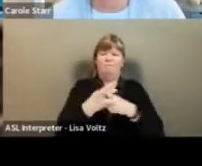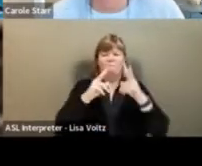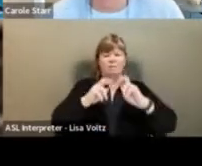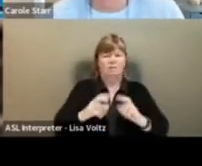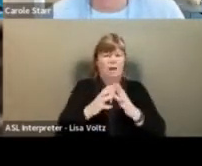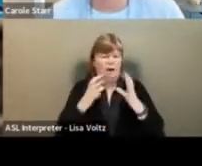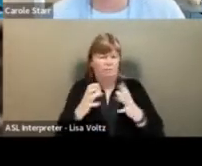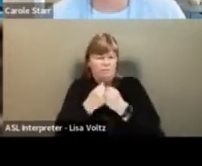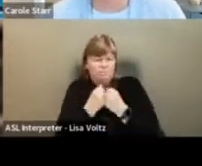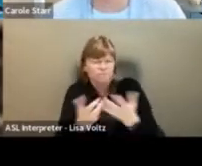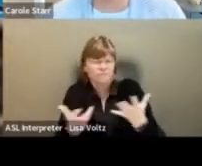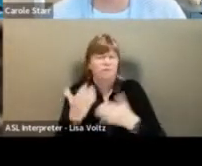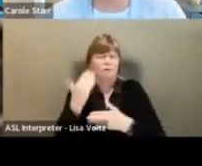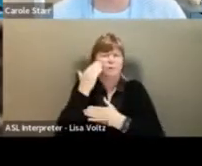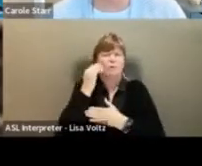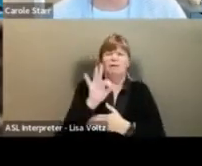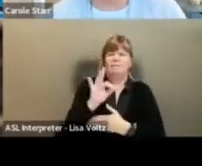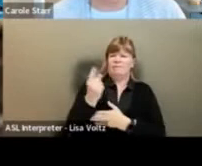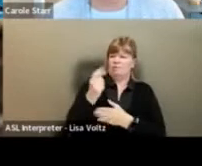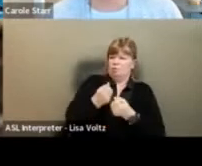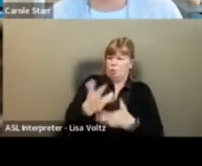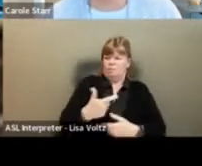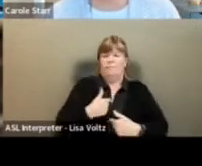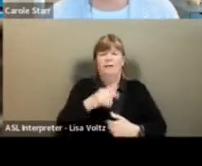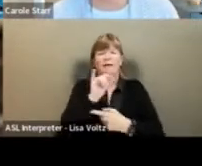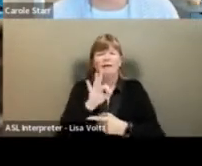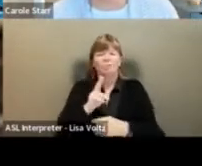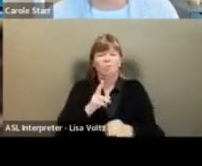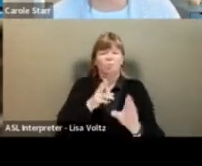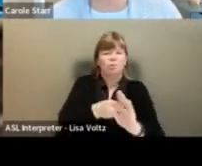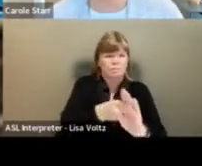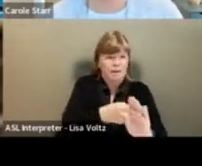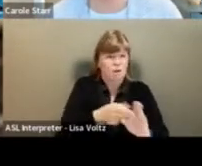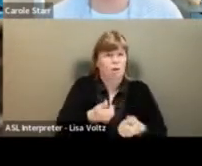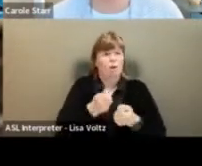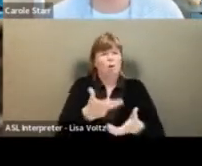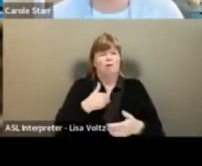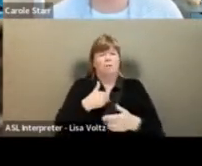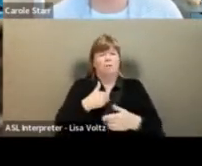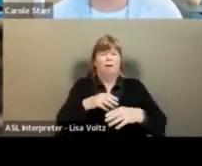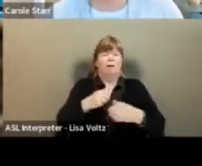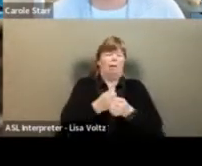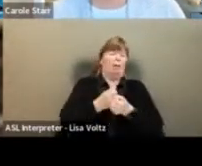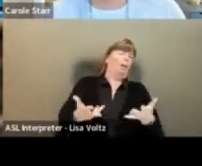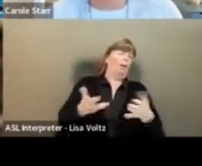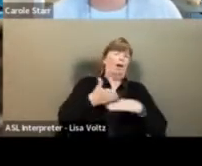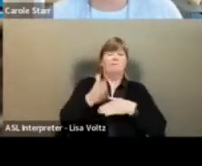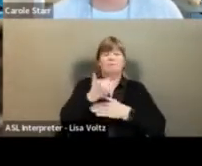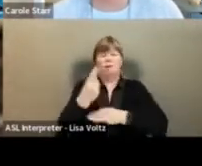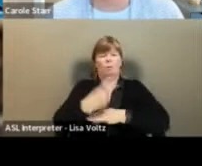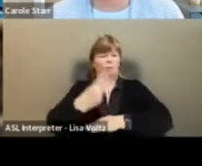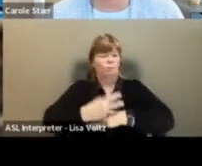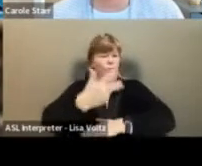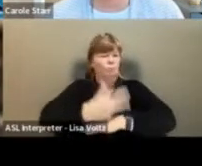much fatigue is something causing me? If participating is causing me days on the couch afterwards, it's too